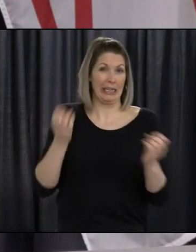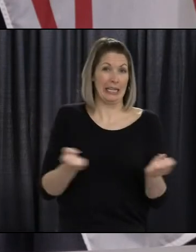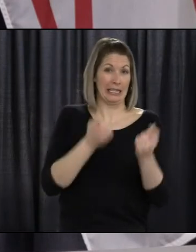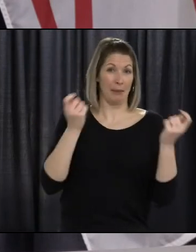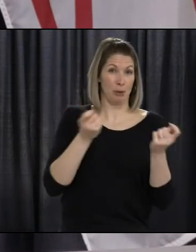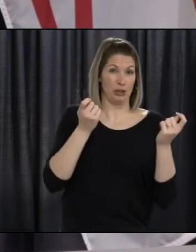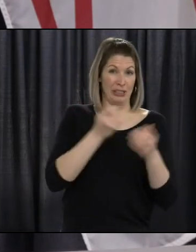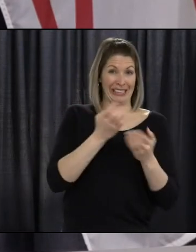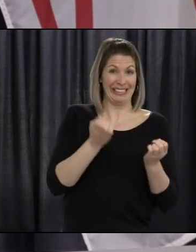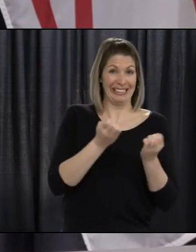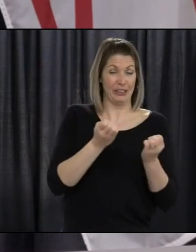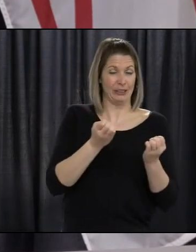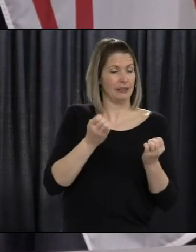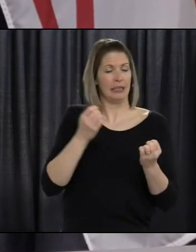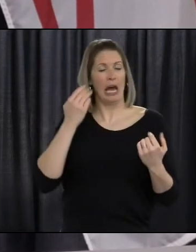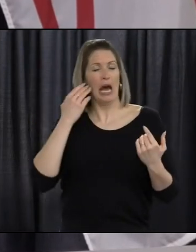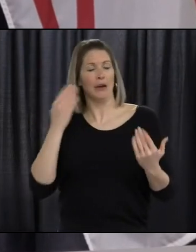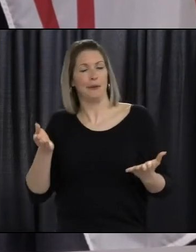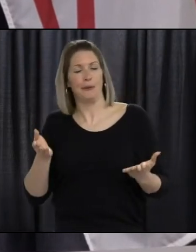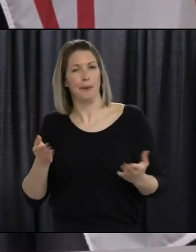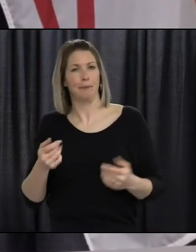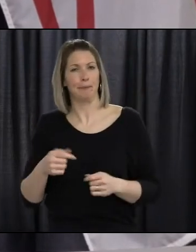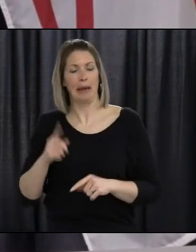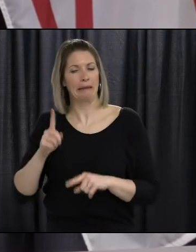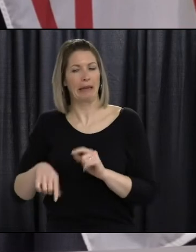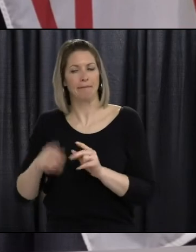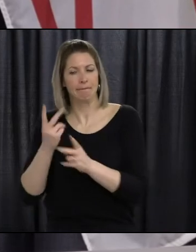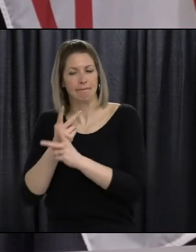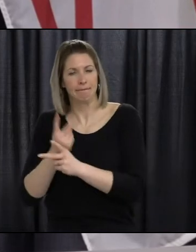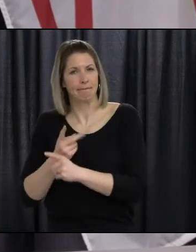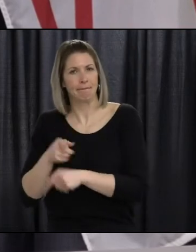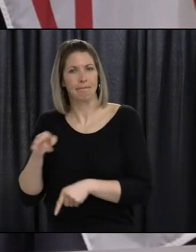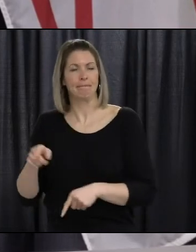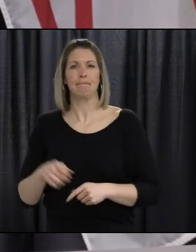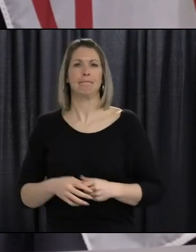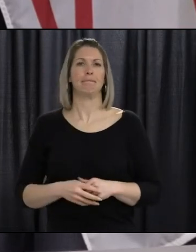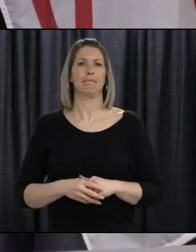sure if all were related to any kind of activities over the Easter weekend.